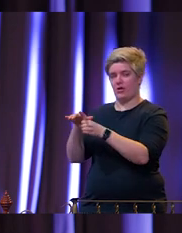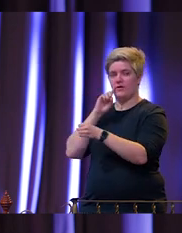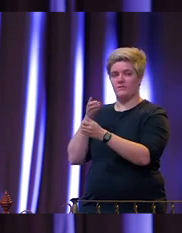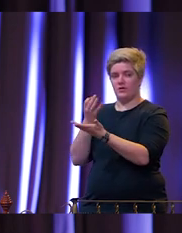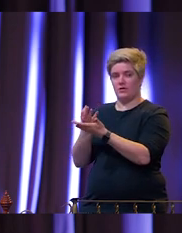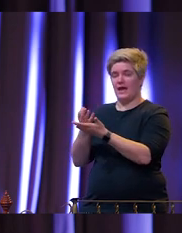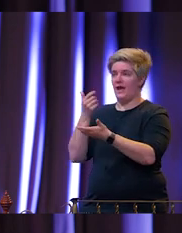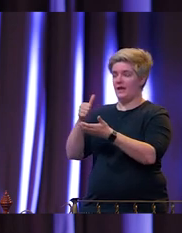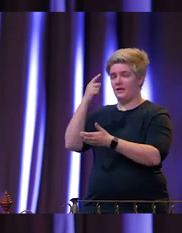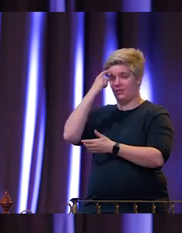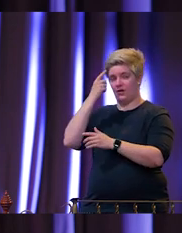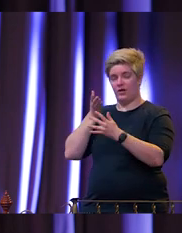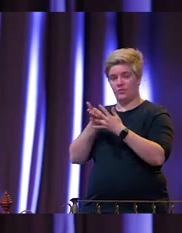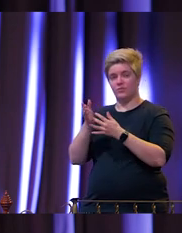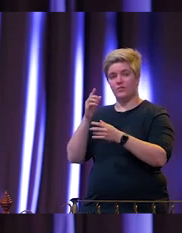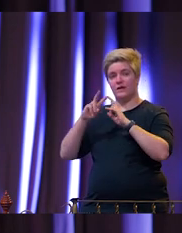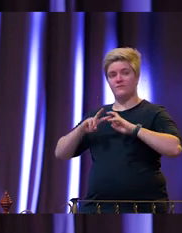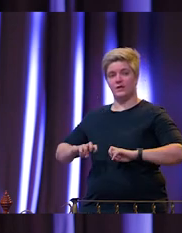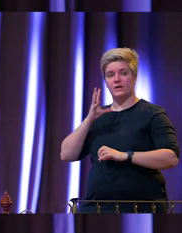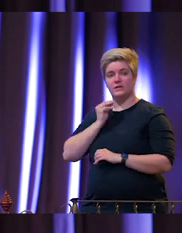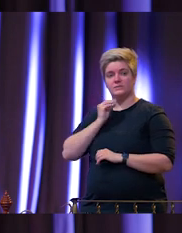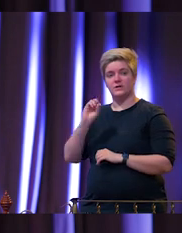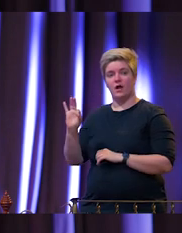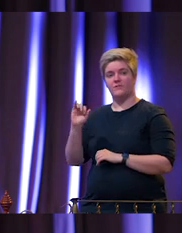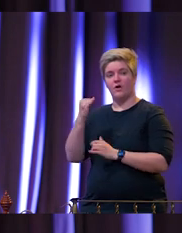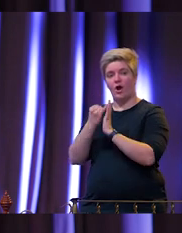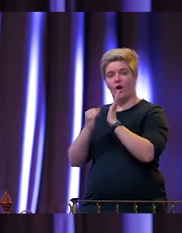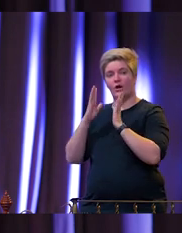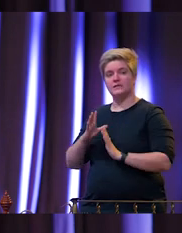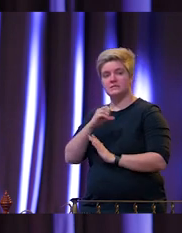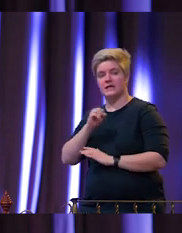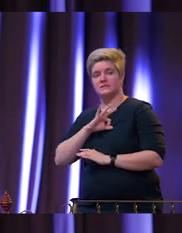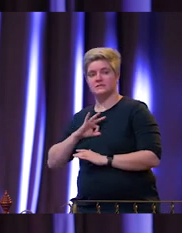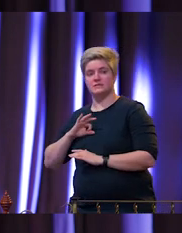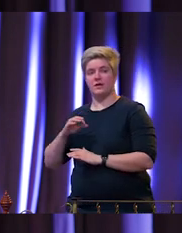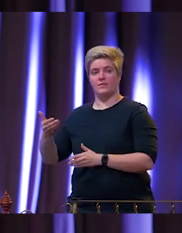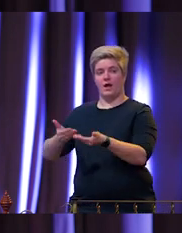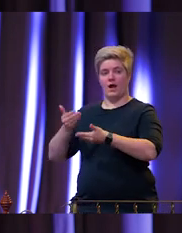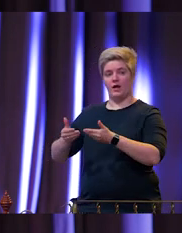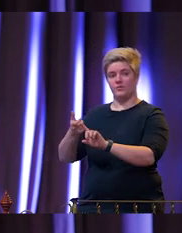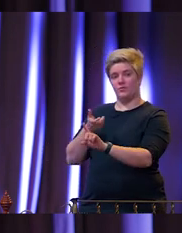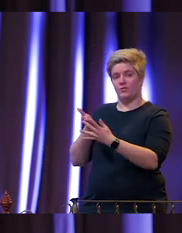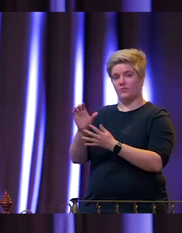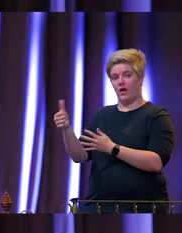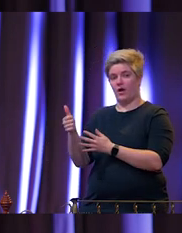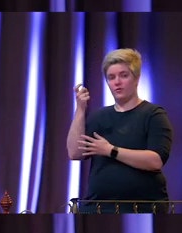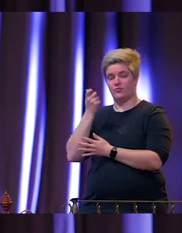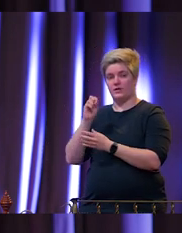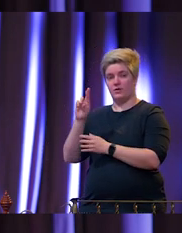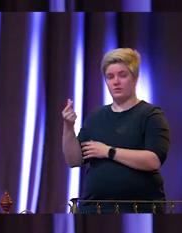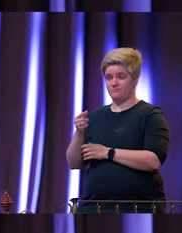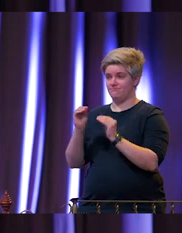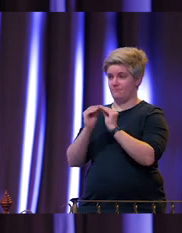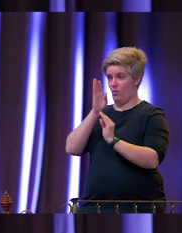artists and staff being employed by the grantee organizations? To put it more bluntly, many organizations have reputations in the industry